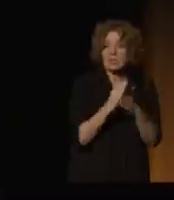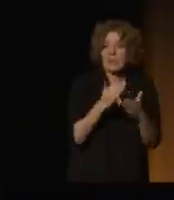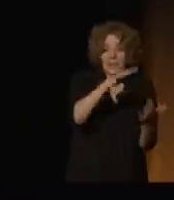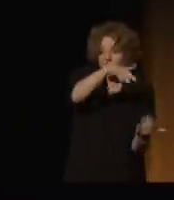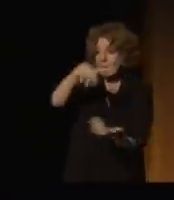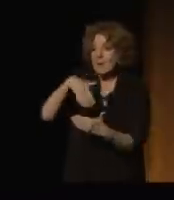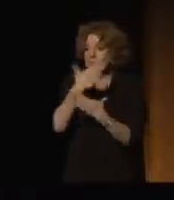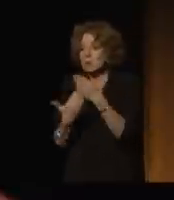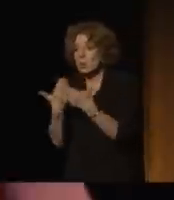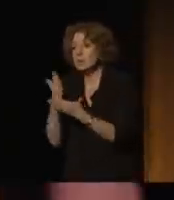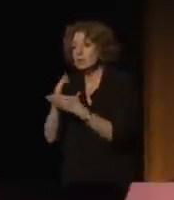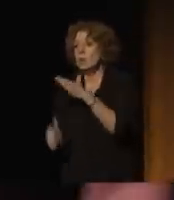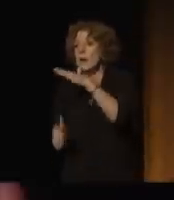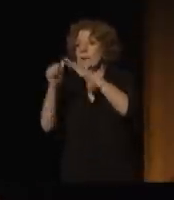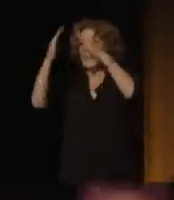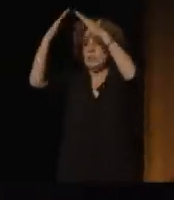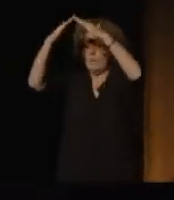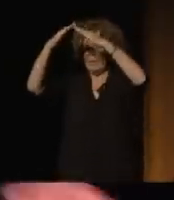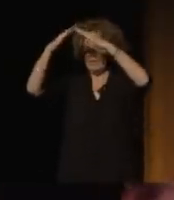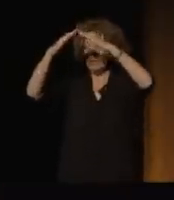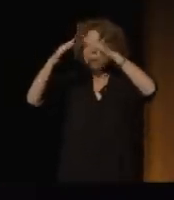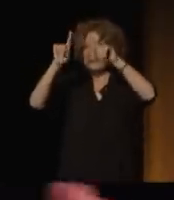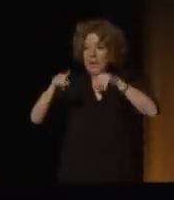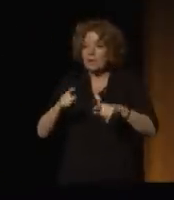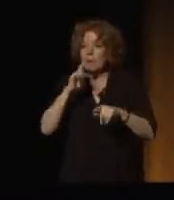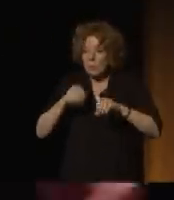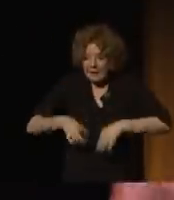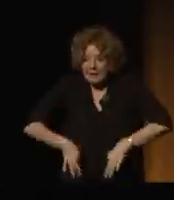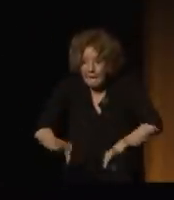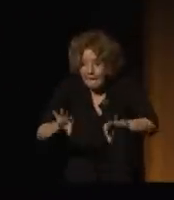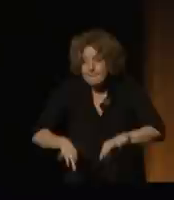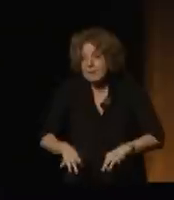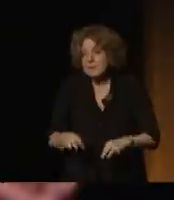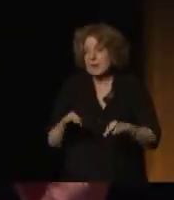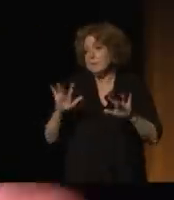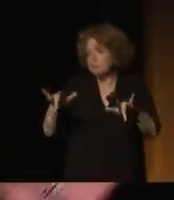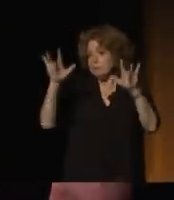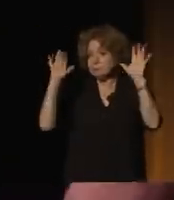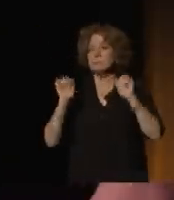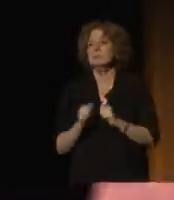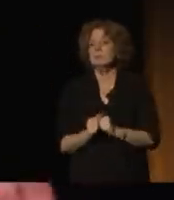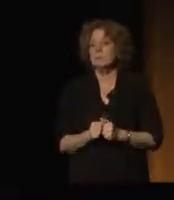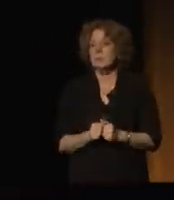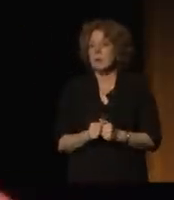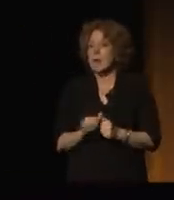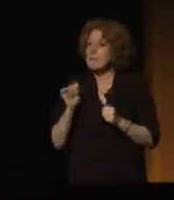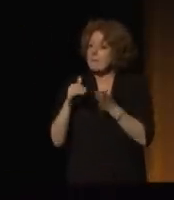Fine, it started at the top. It started on, you know, red carpets and glamour, and perhaps that helped this become a story that people